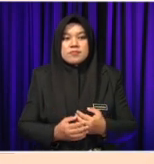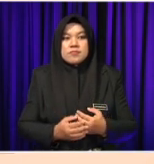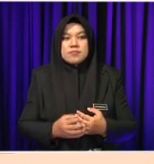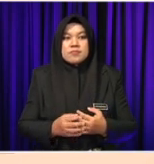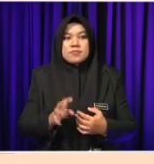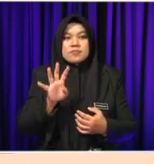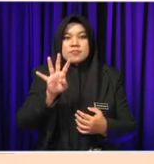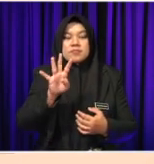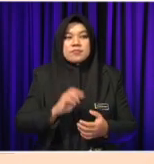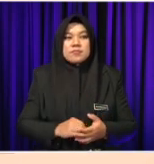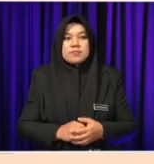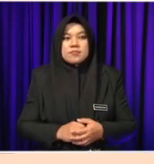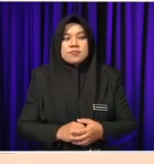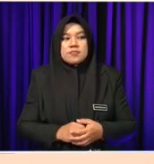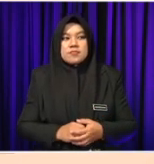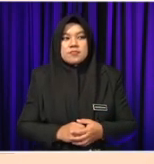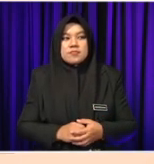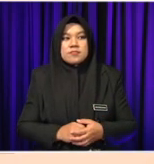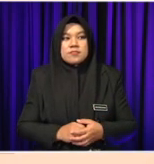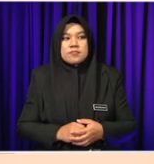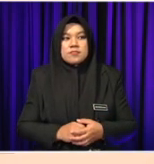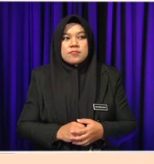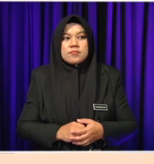right, four. So let's count.